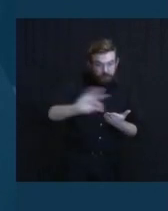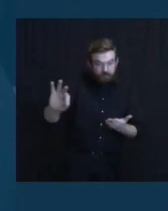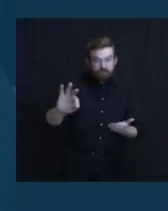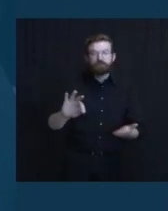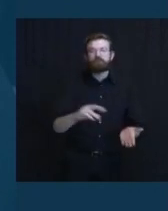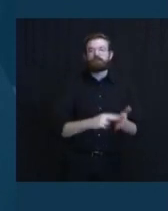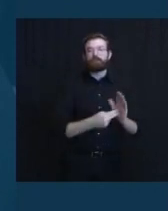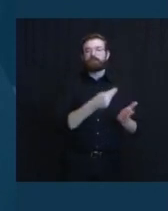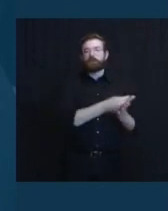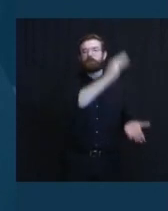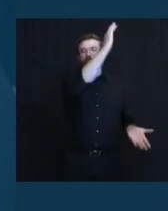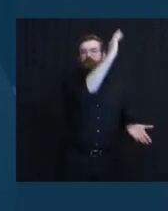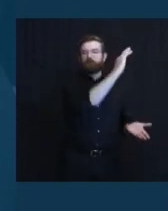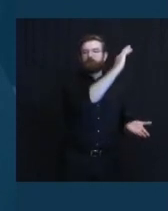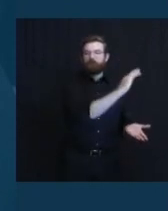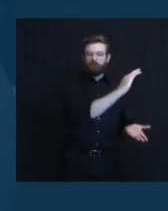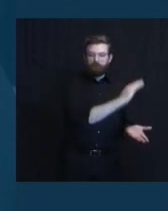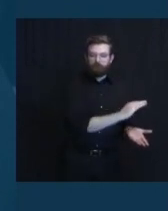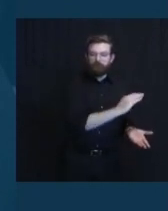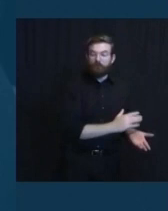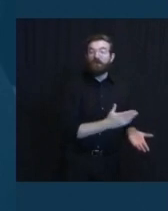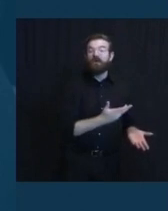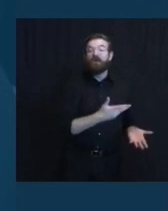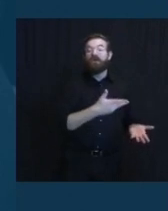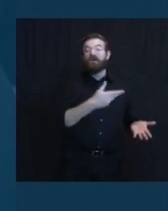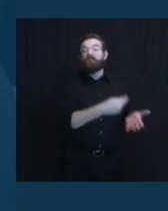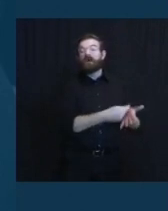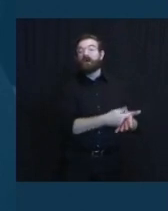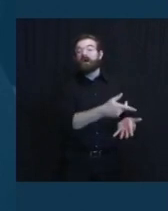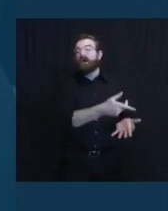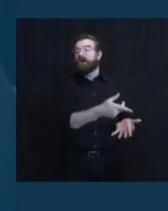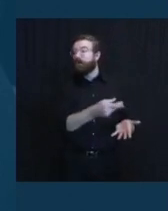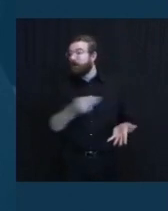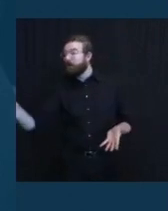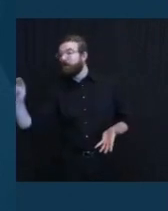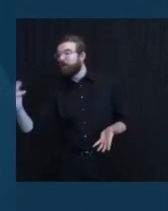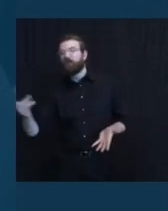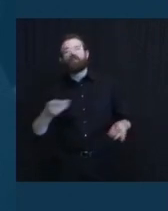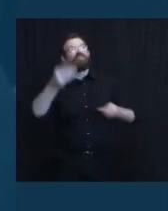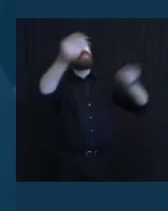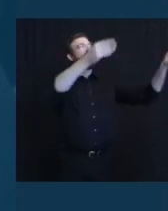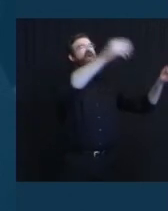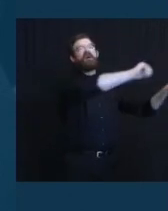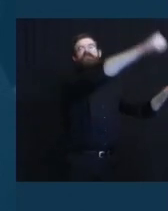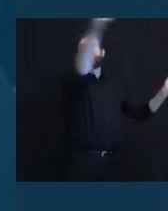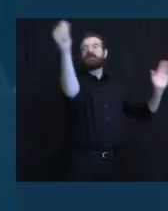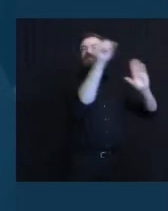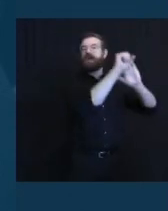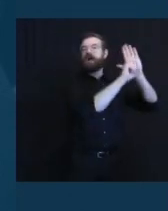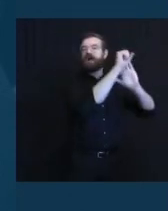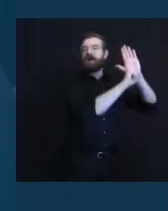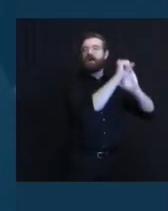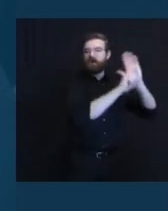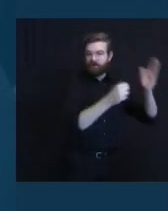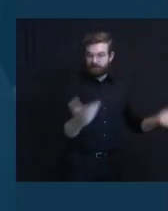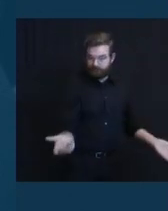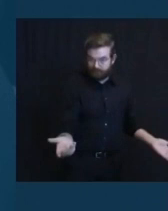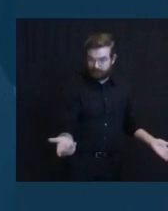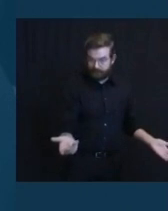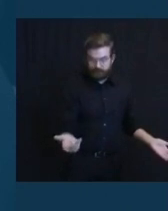census team at the Department of State, under, again, Tahisha Way's leadership, she's had a big week and they're doing a great job there, is continuing